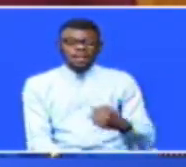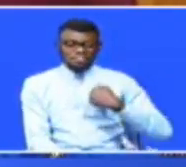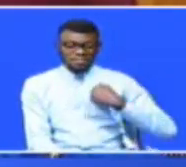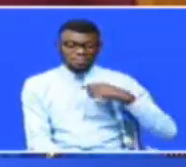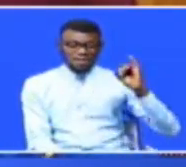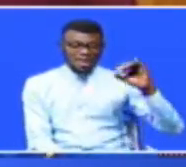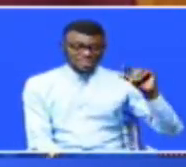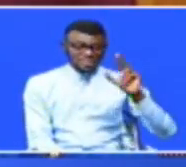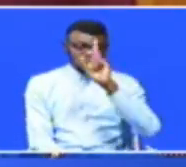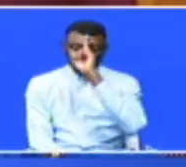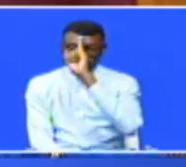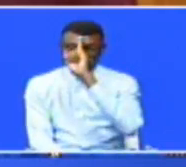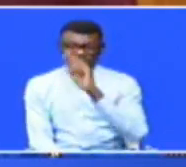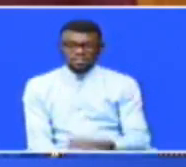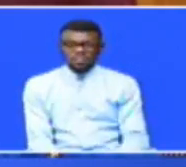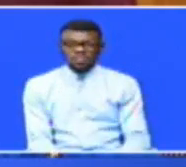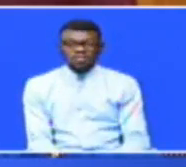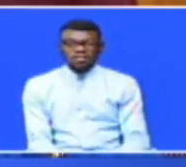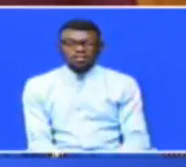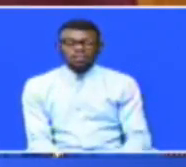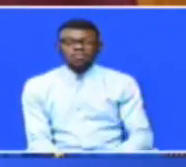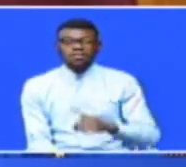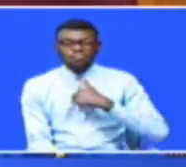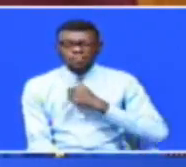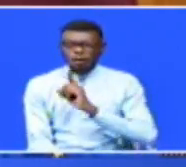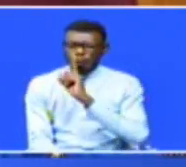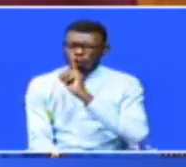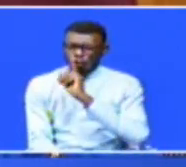General of Police, have given firm instruction